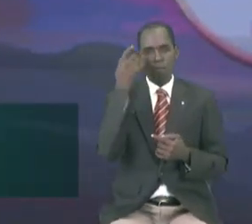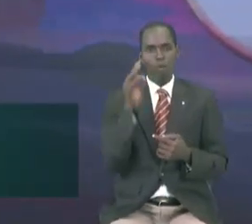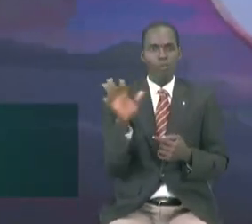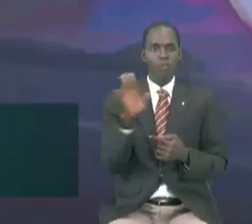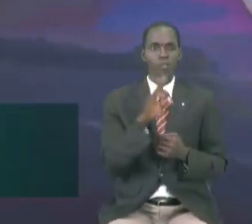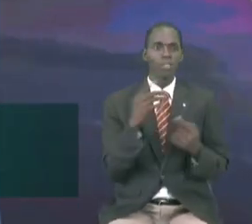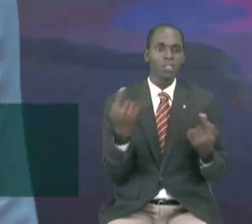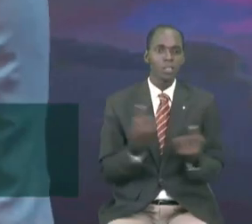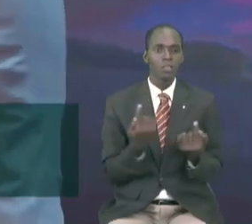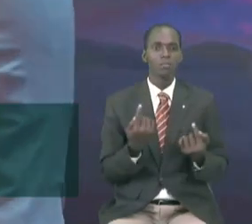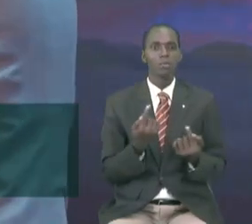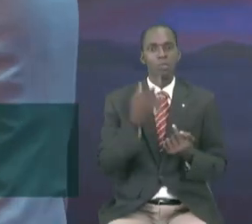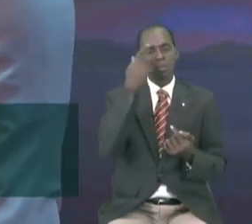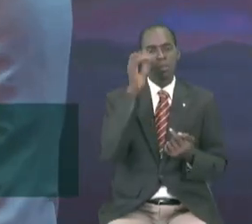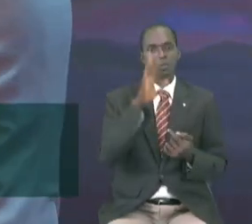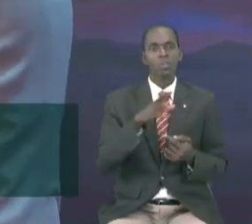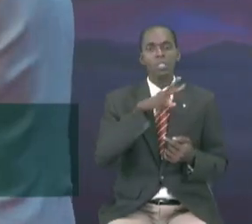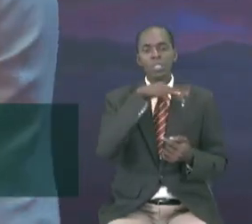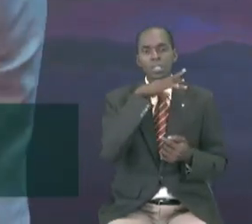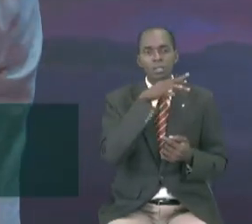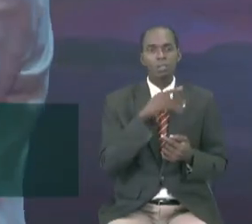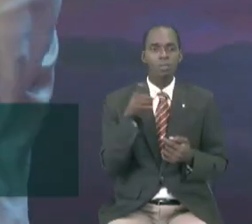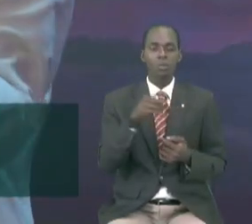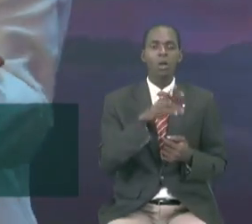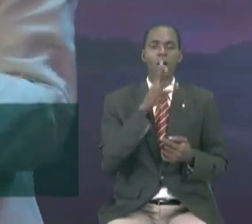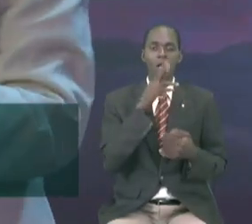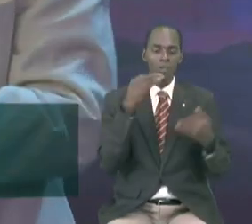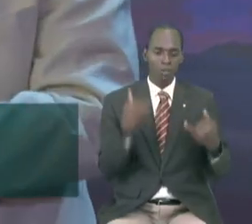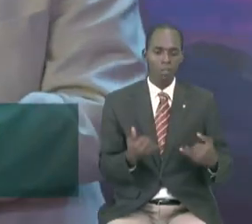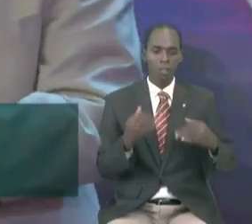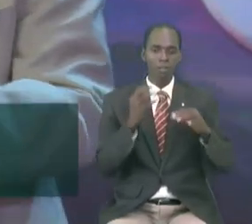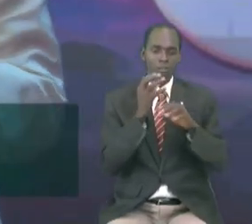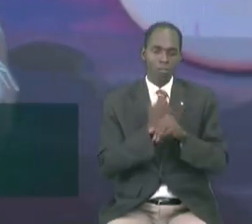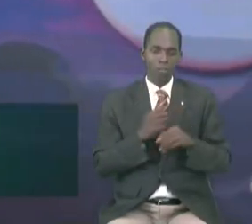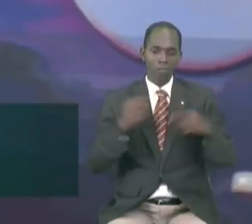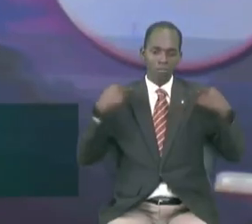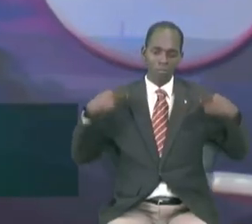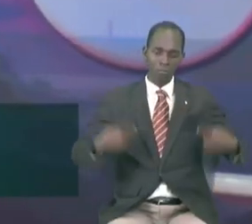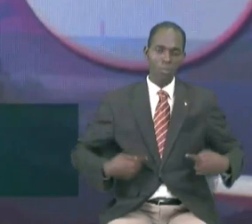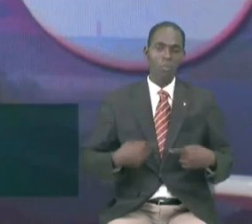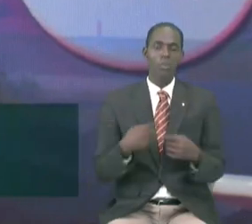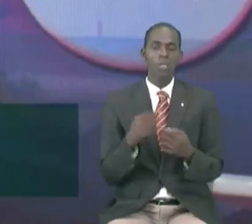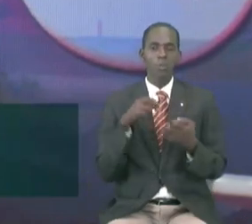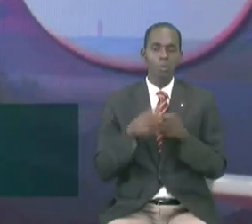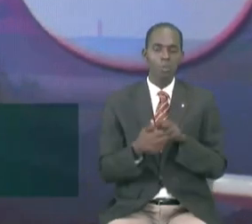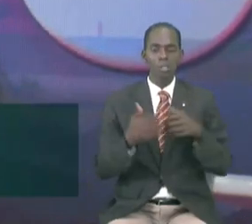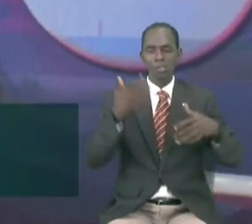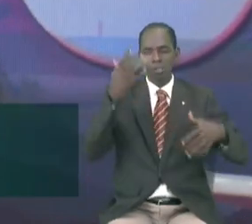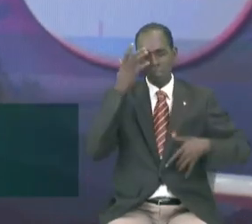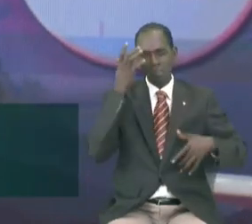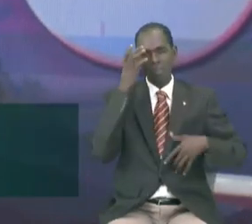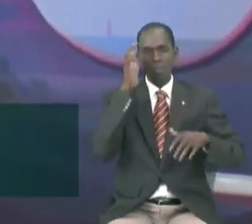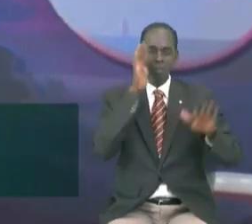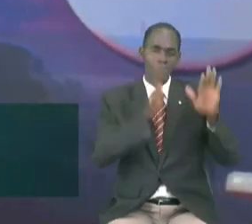disobedience. They claim in the promise of deliverance, and yet as you look at their lives, they sit in the premise